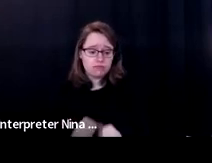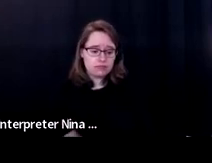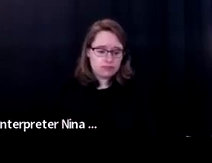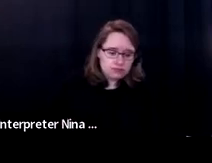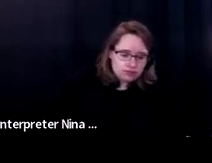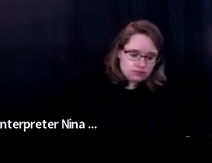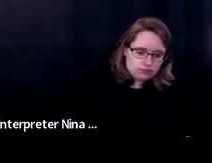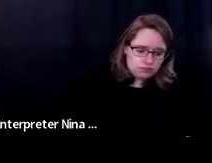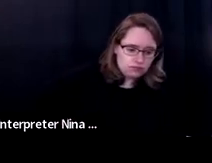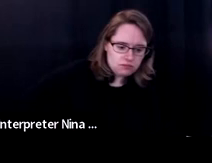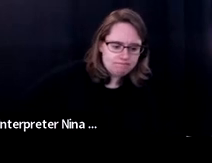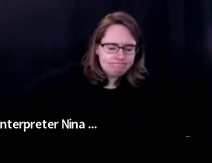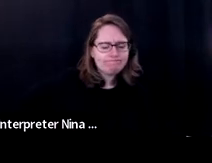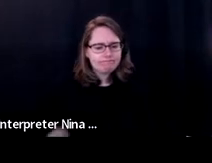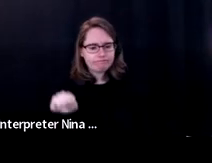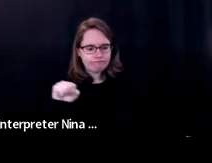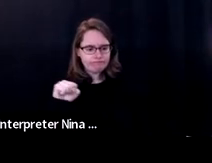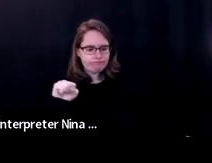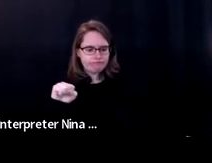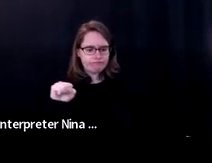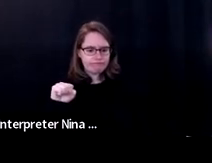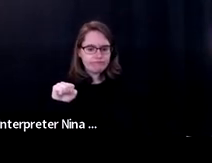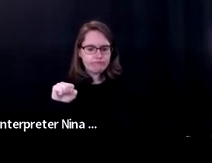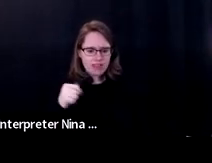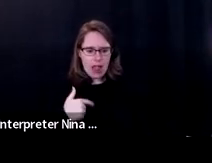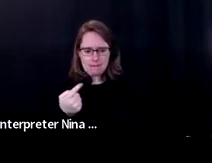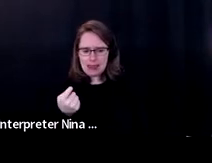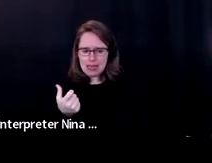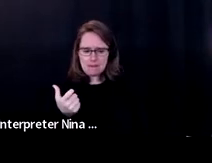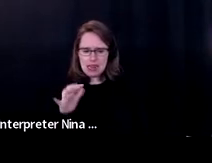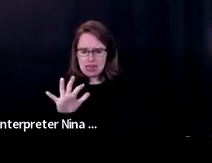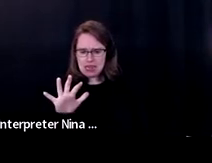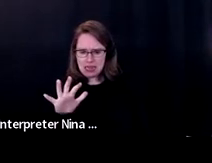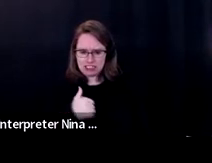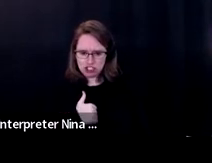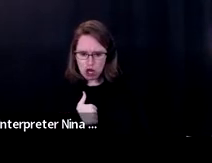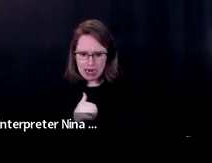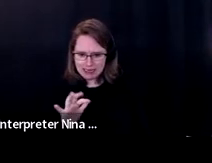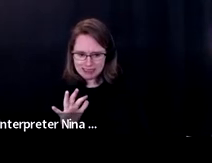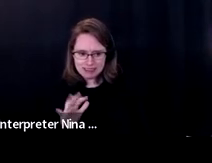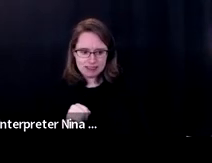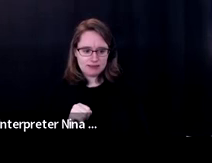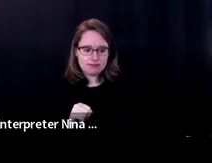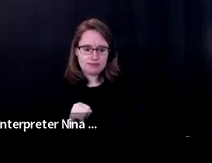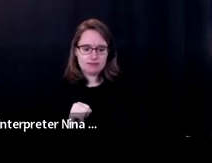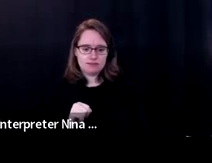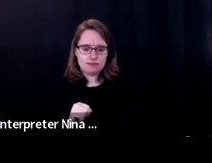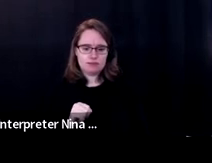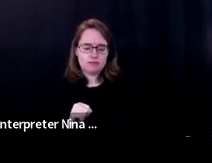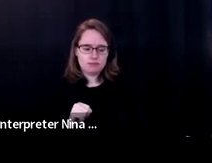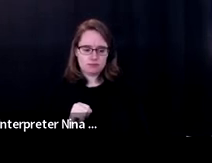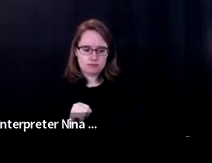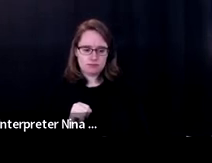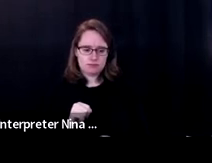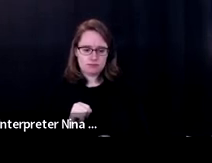Yeah, I don't know that, so I'm a little bit, okay, sorry, I'm going to switch back to the Google Doc because that is just so small. So